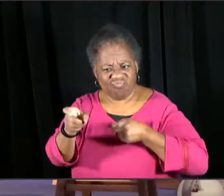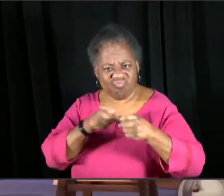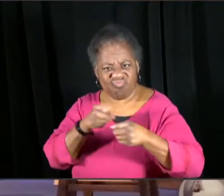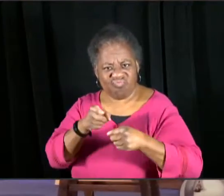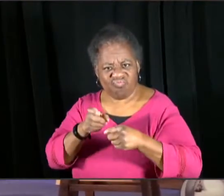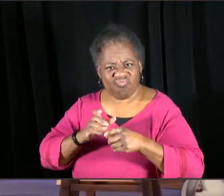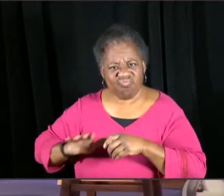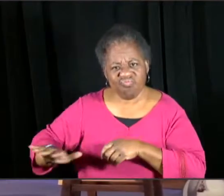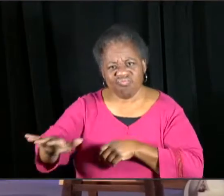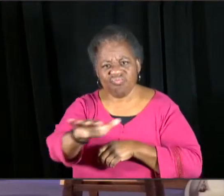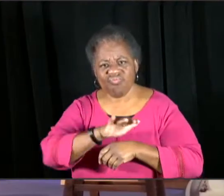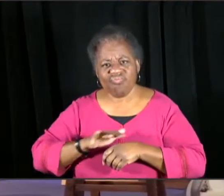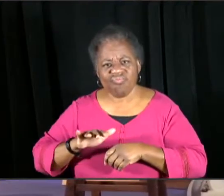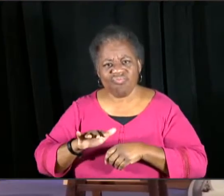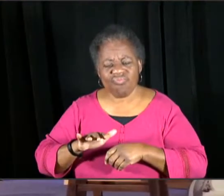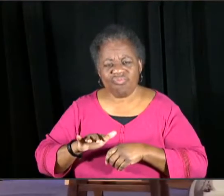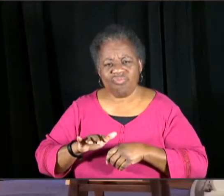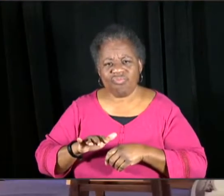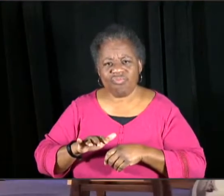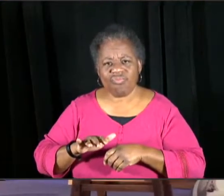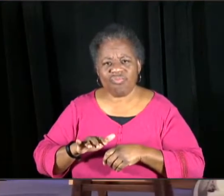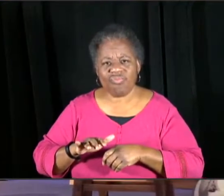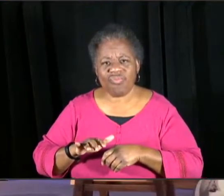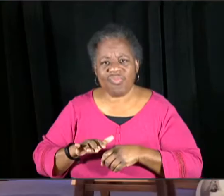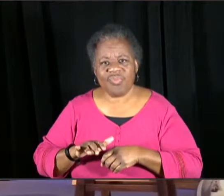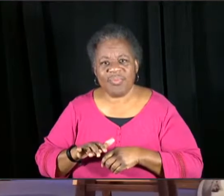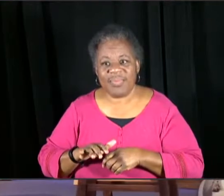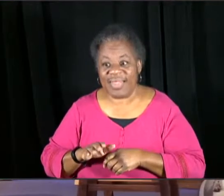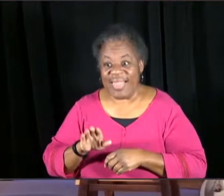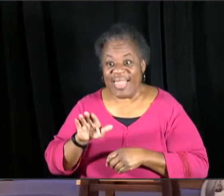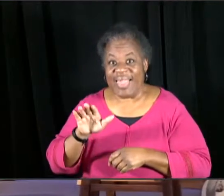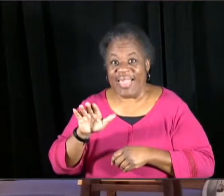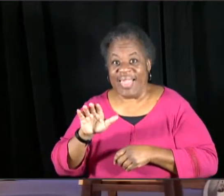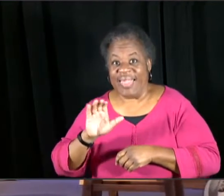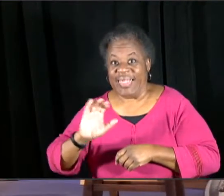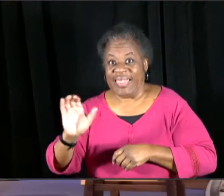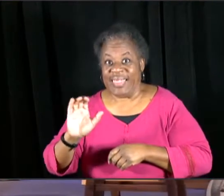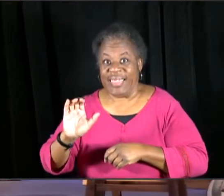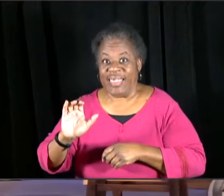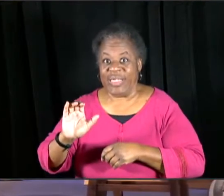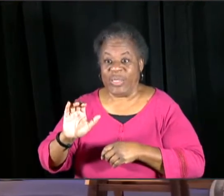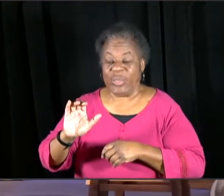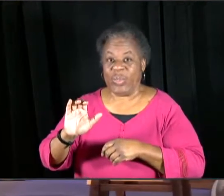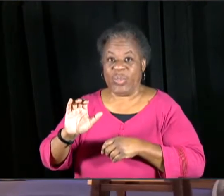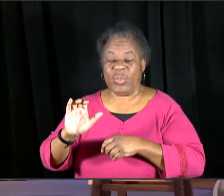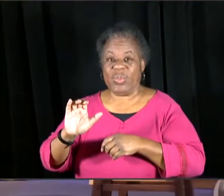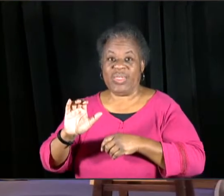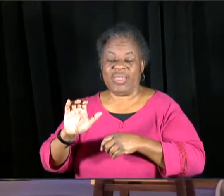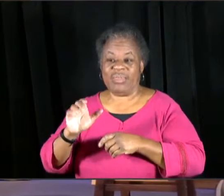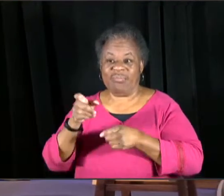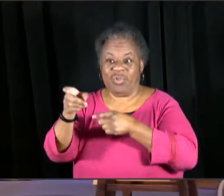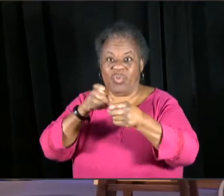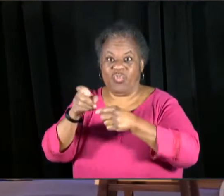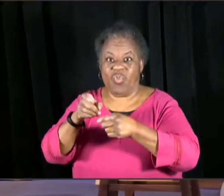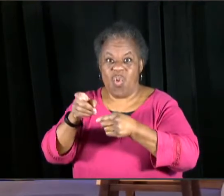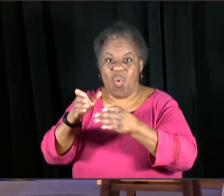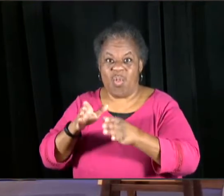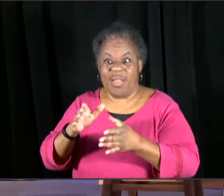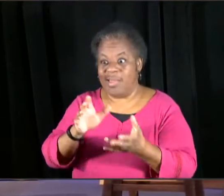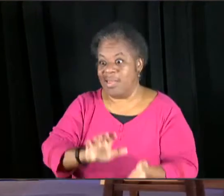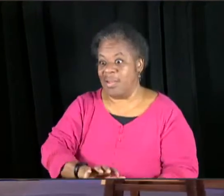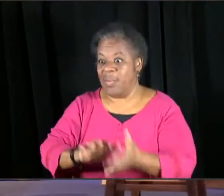And do you see it? His empire will be upended by the faith of a young woman who gives up